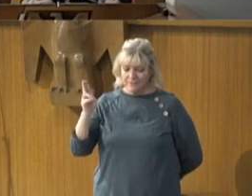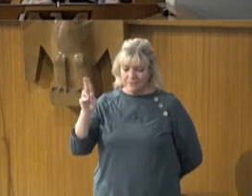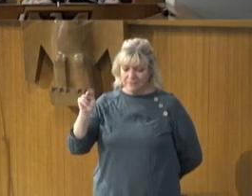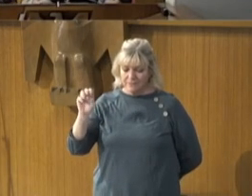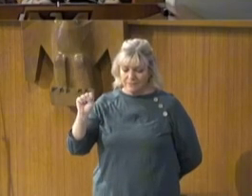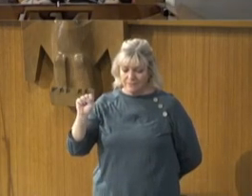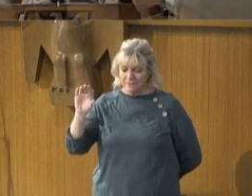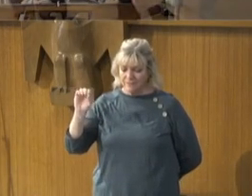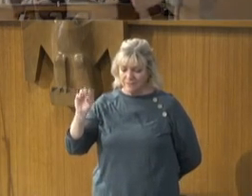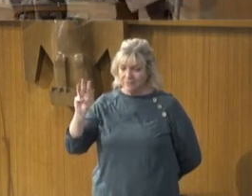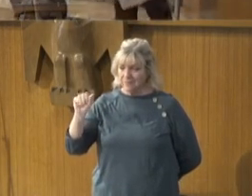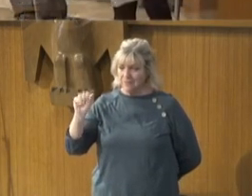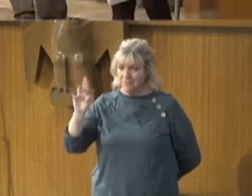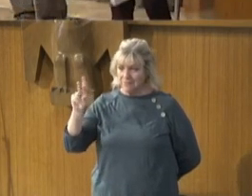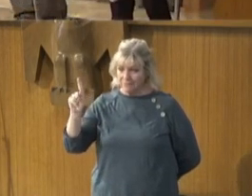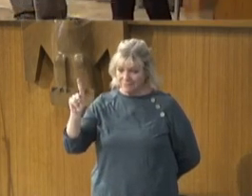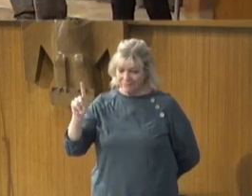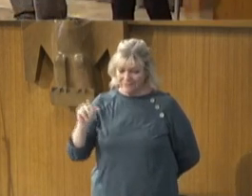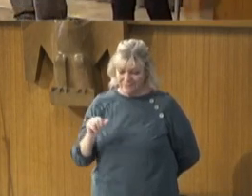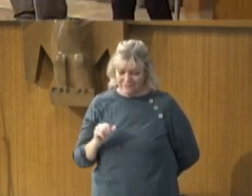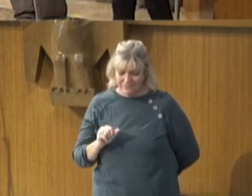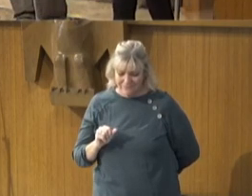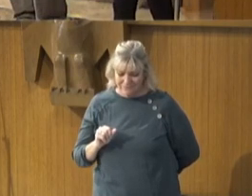Arlene Burns Coward.